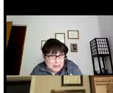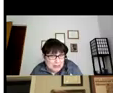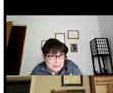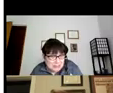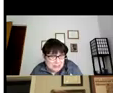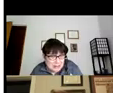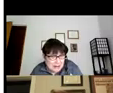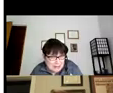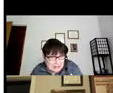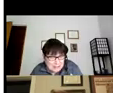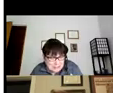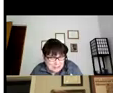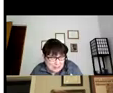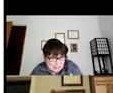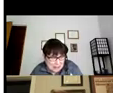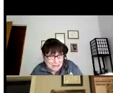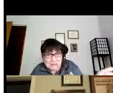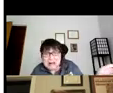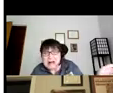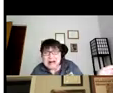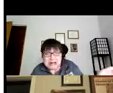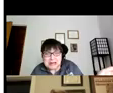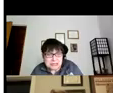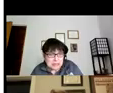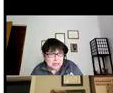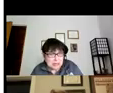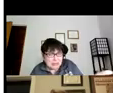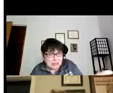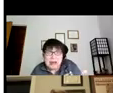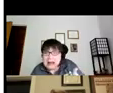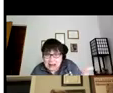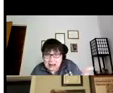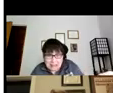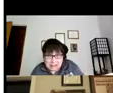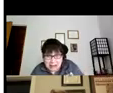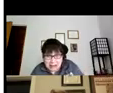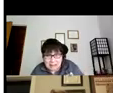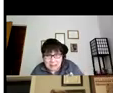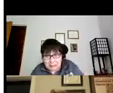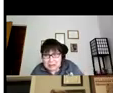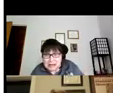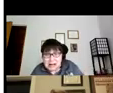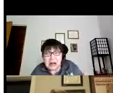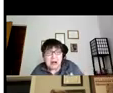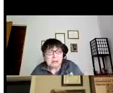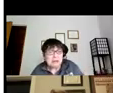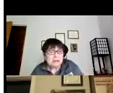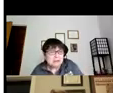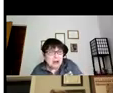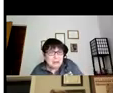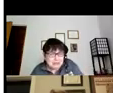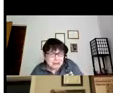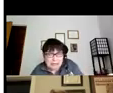we didn't stare at new people who came to church or who came to the table and were